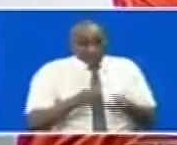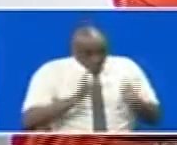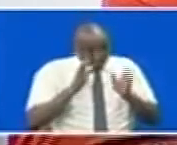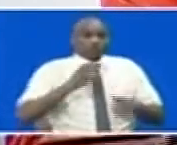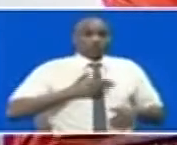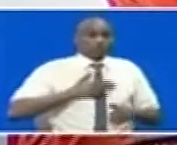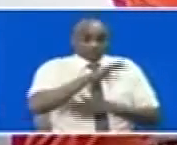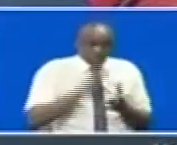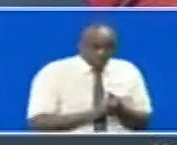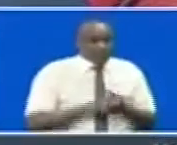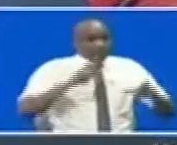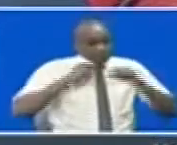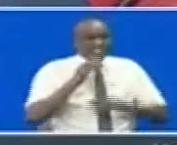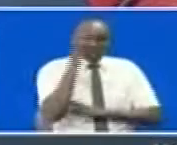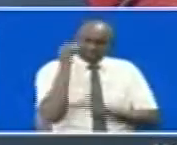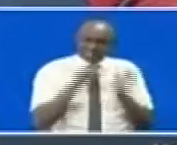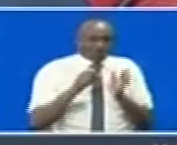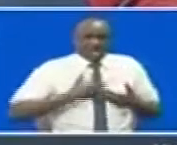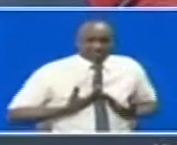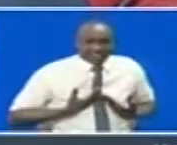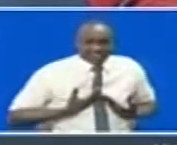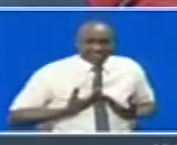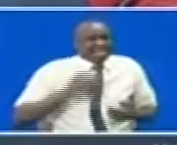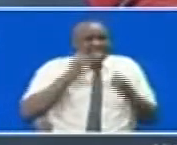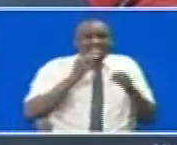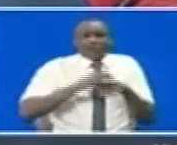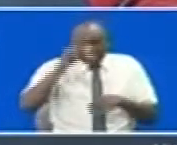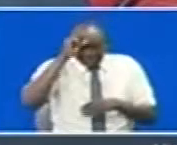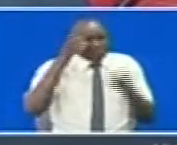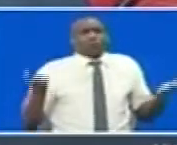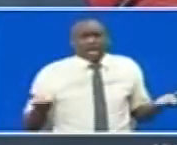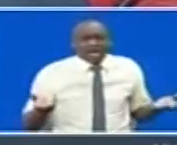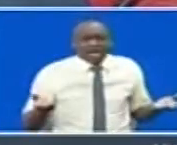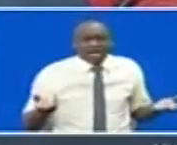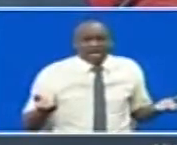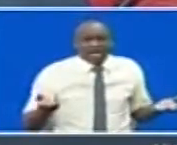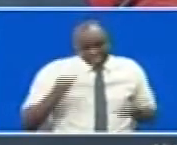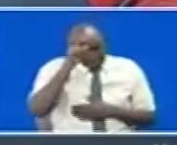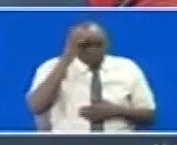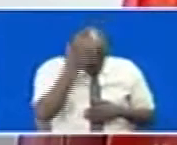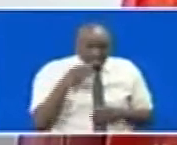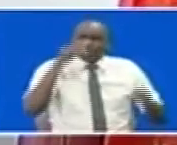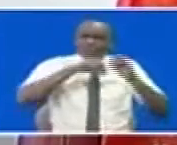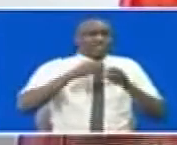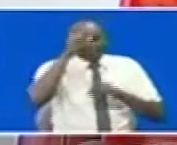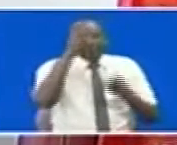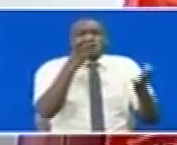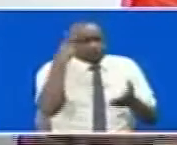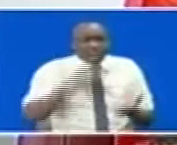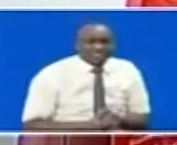of us. We have been told that security is... The last time I checked, there was a government in this country. Here, why here. Do we elect a government? Here, here.